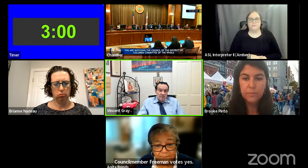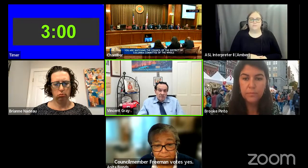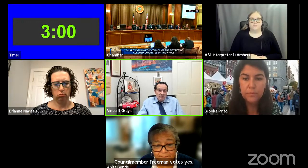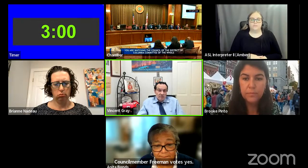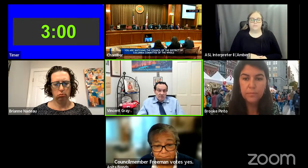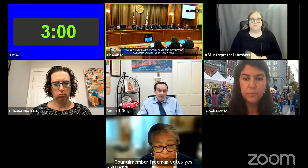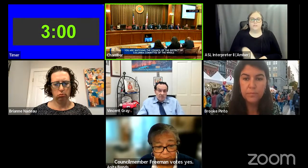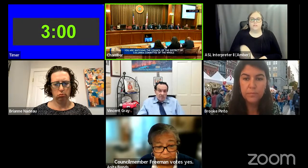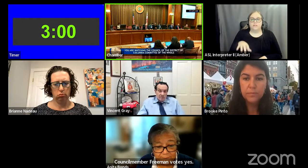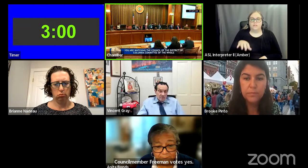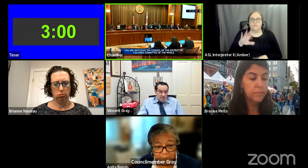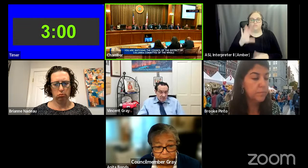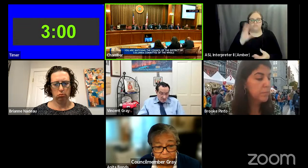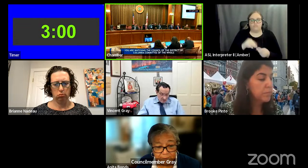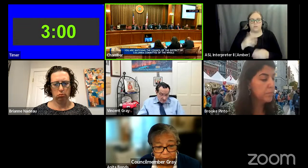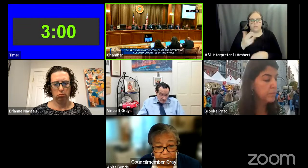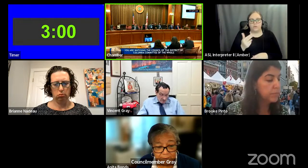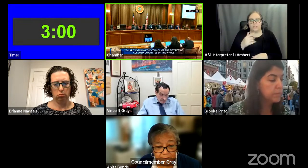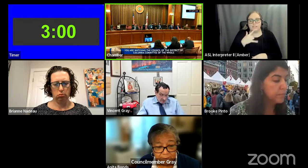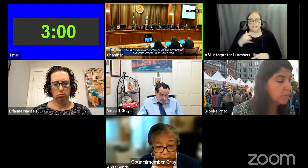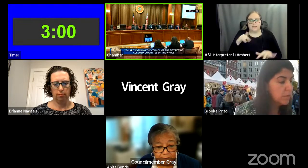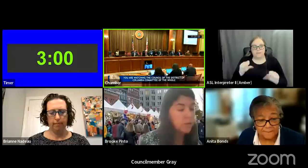yes. Mr. Chairman, there are 13 yeses.